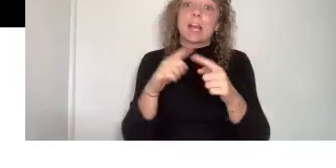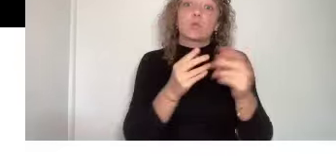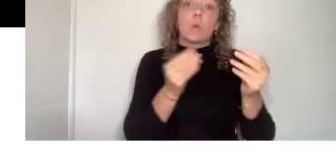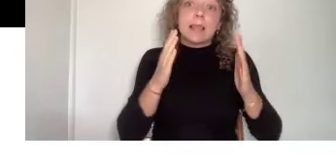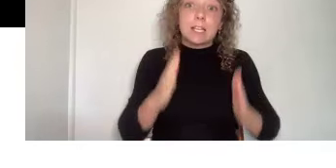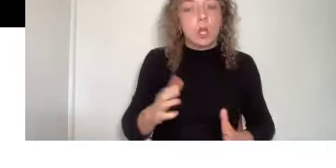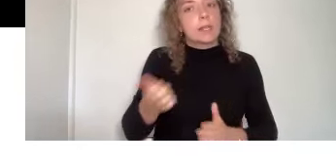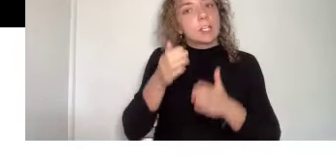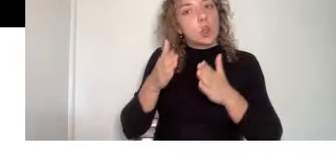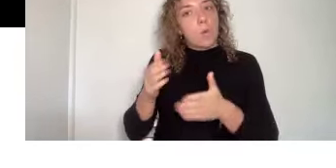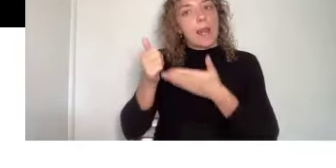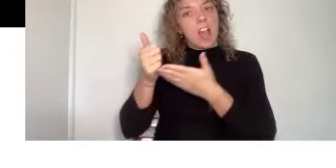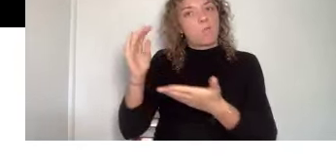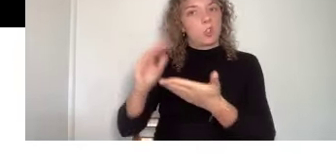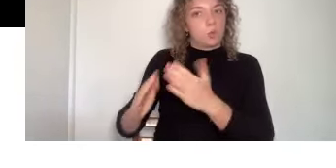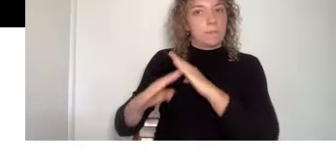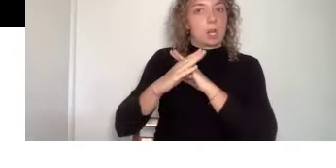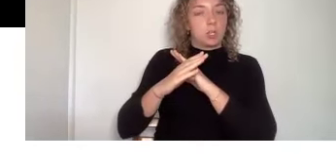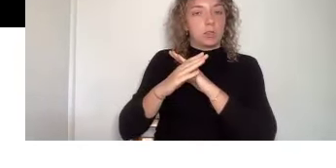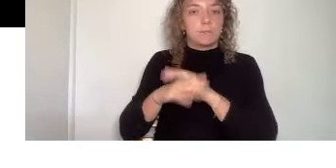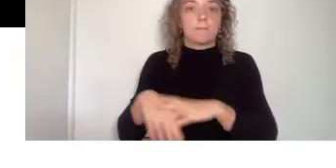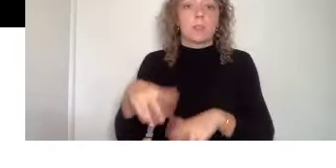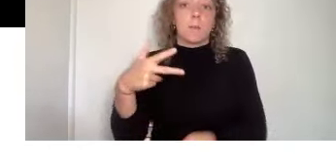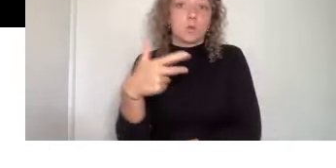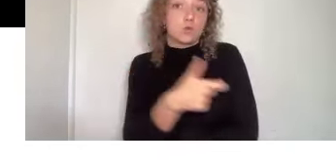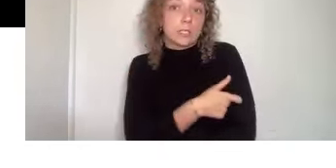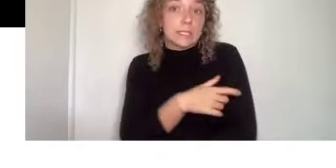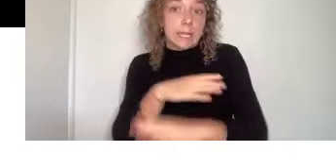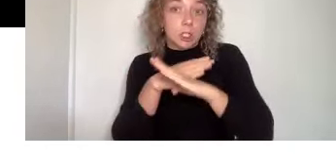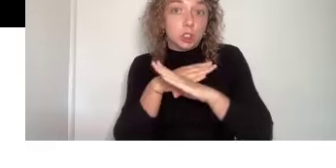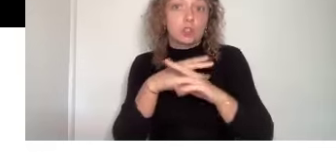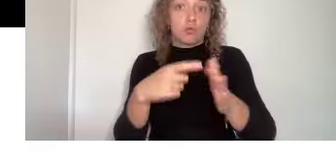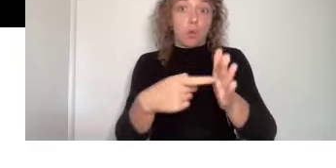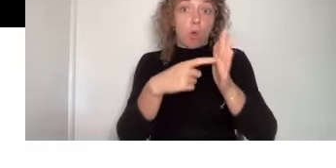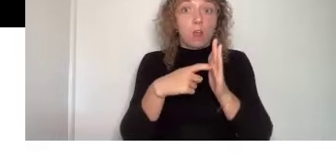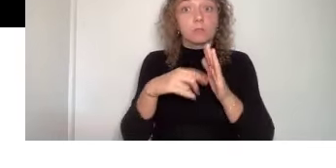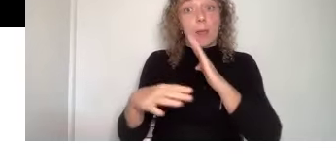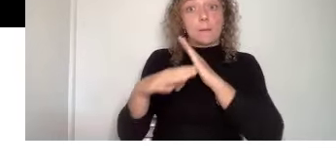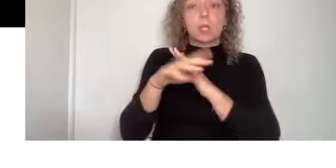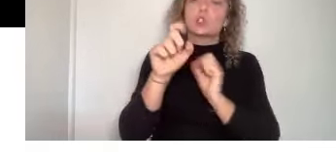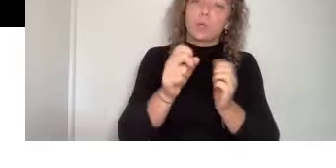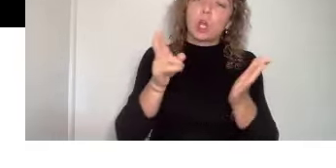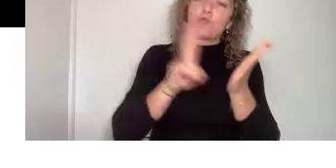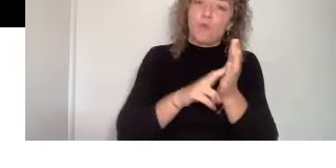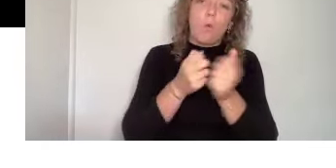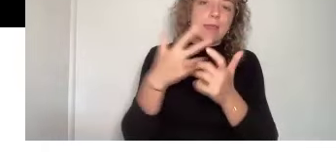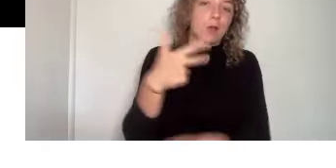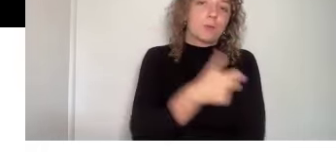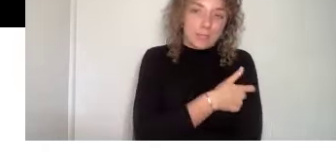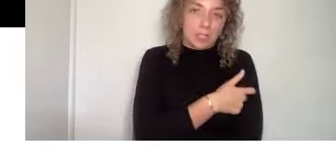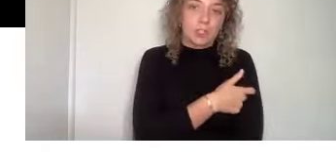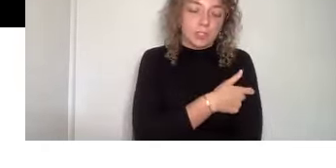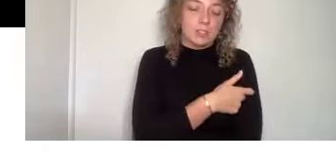way. Immunization requirements, that could be the barrier. They can enroll without immunizations, but in